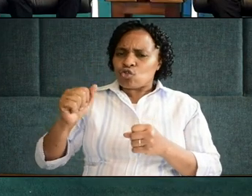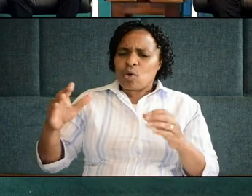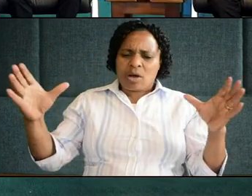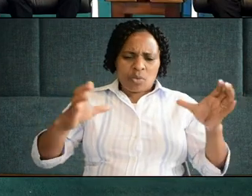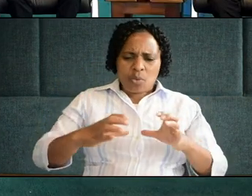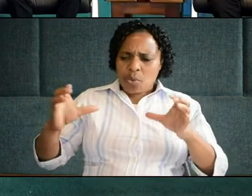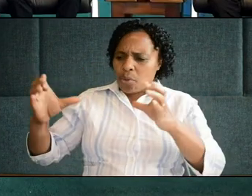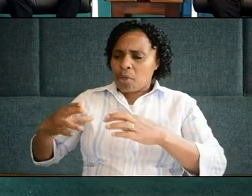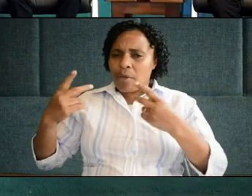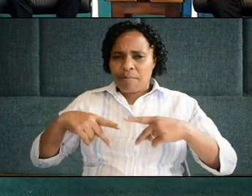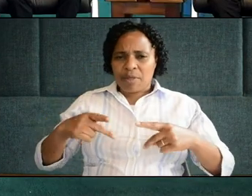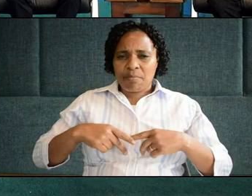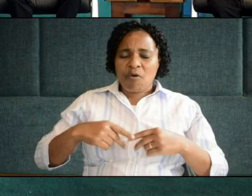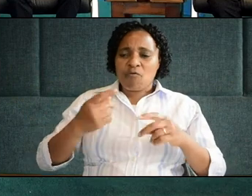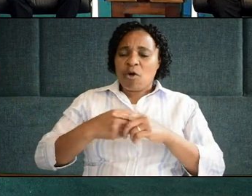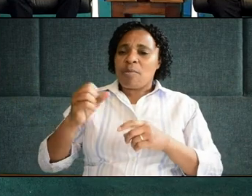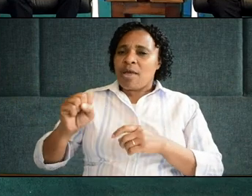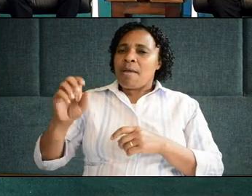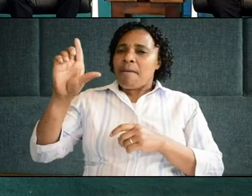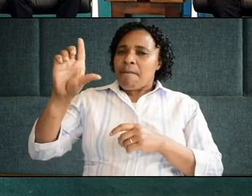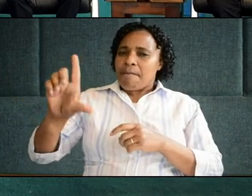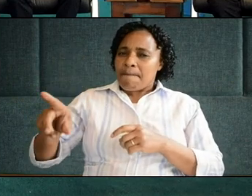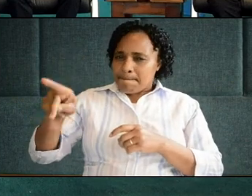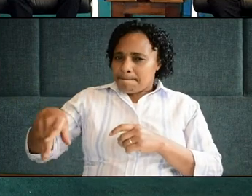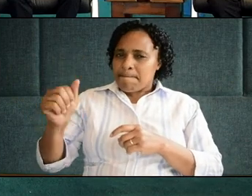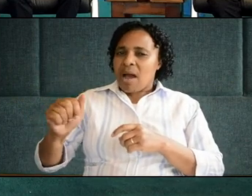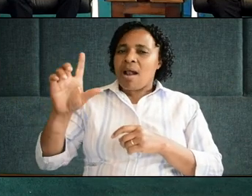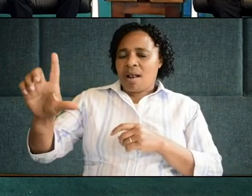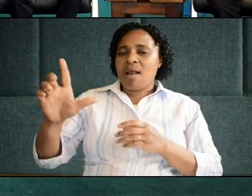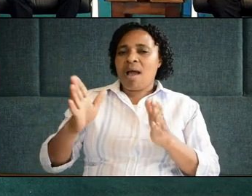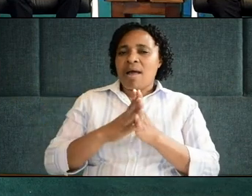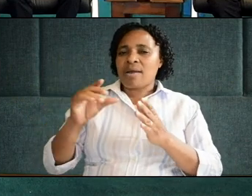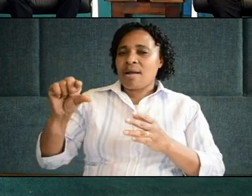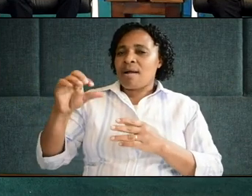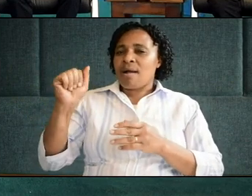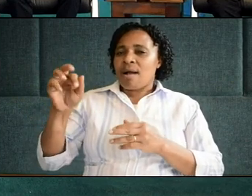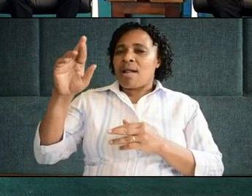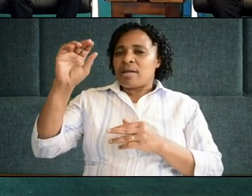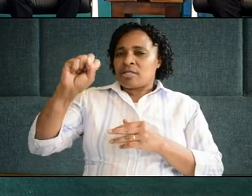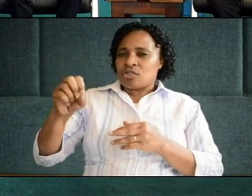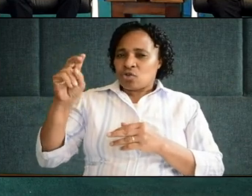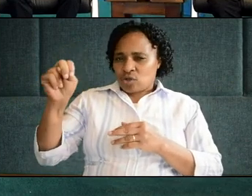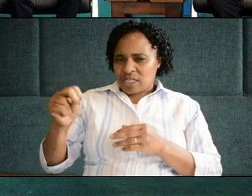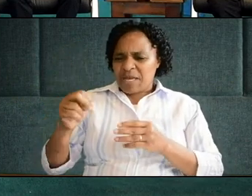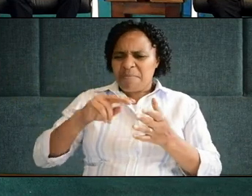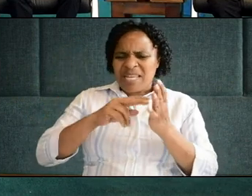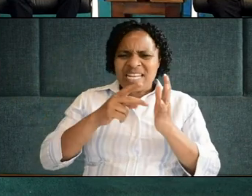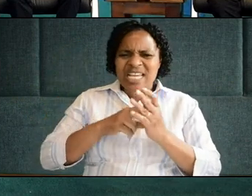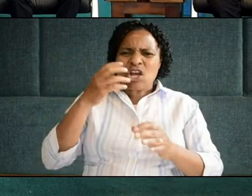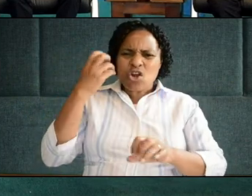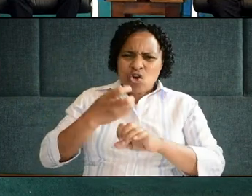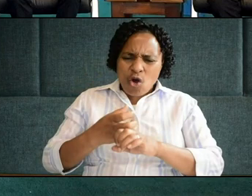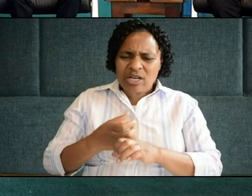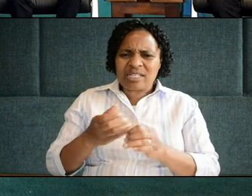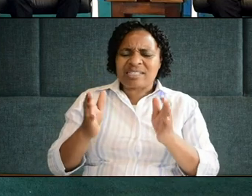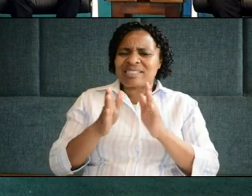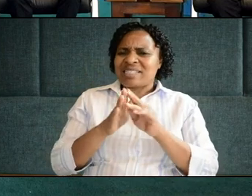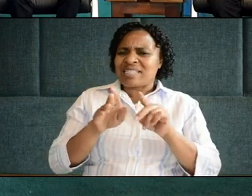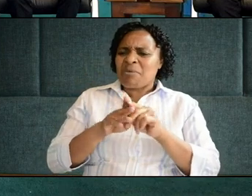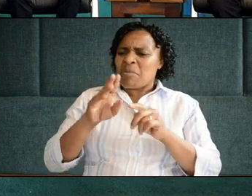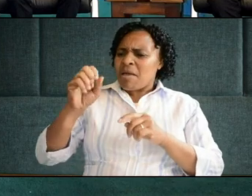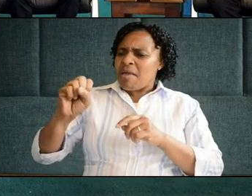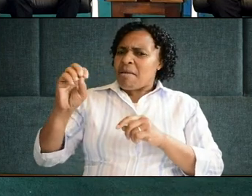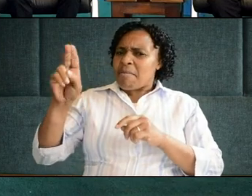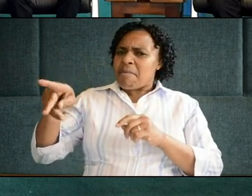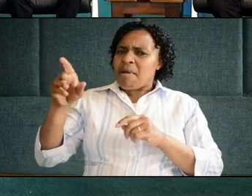two mountains, Ebal and Gerizim. Ebal means rocky, and the description is accurate. And Gerizim, unlike Ebal, is